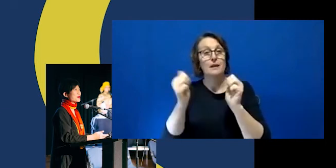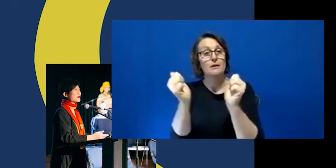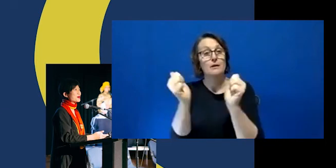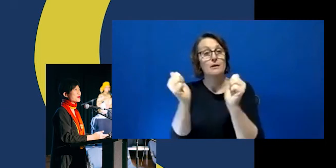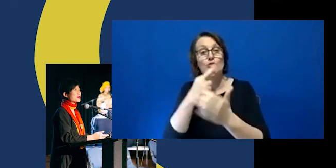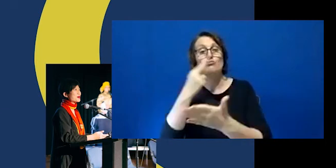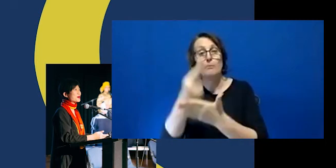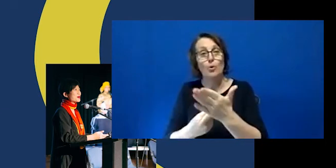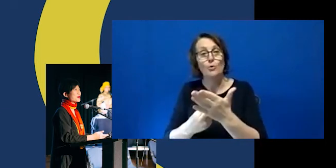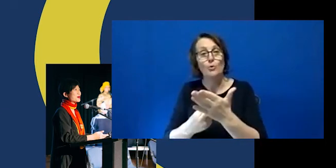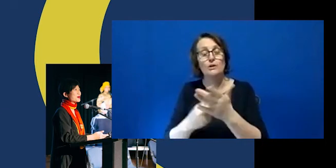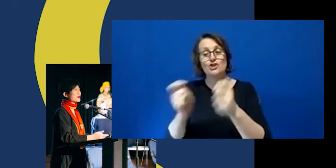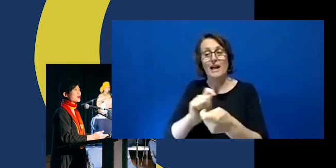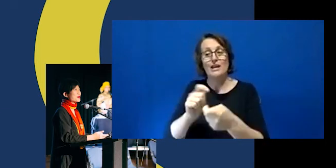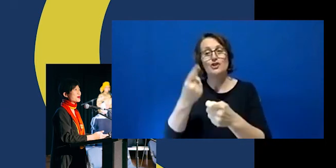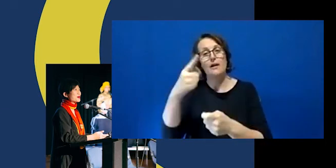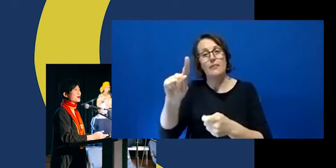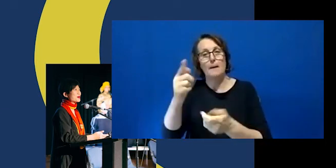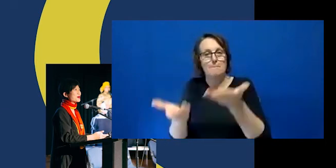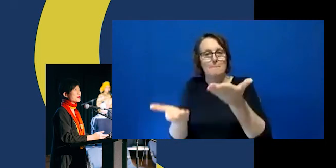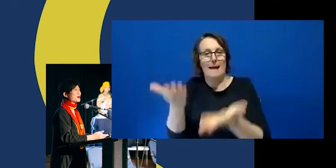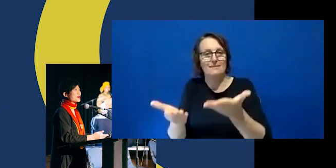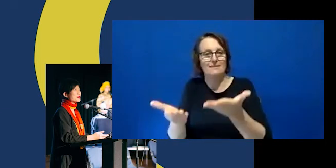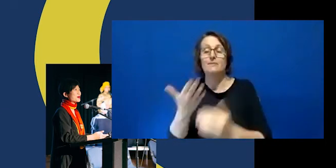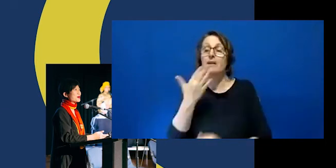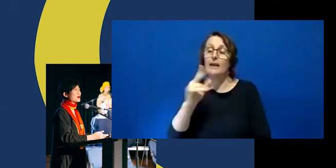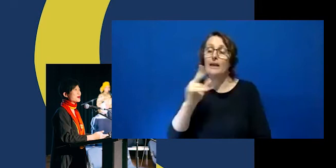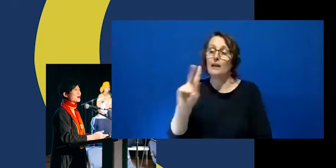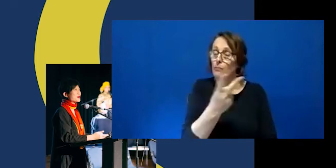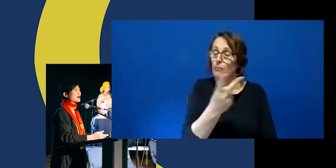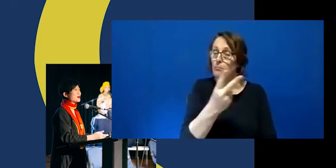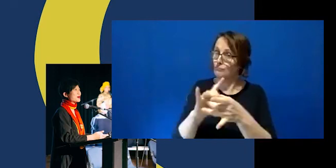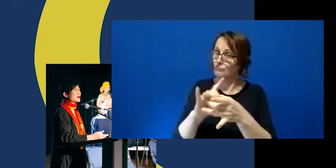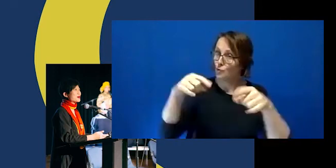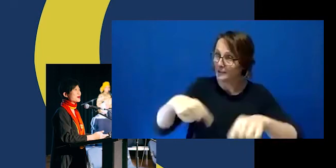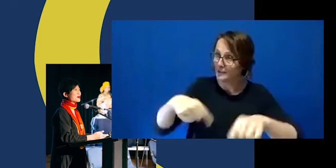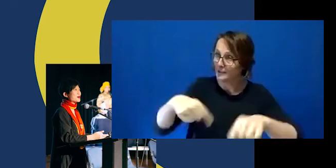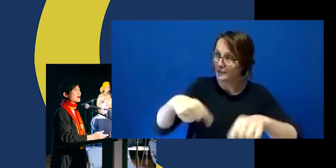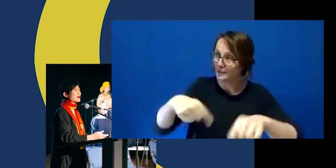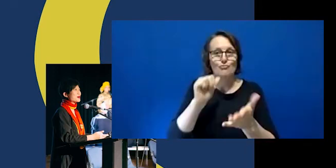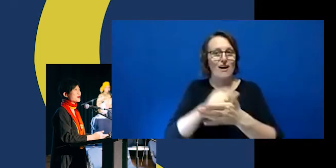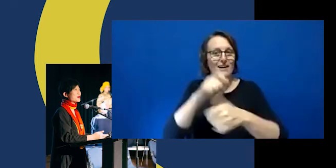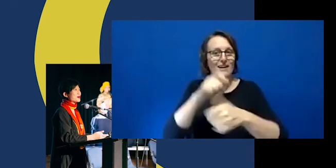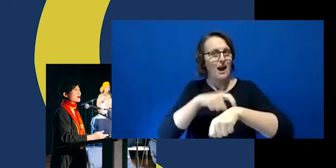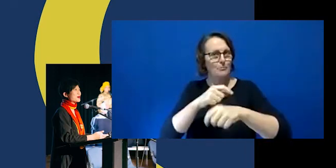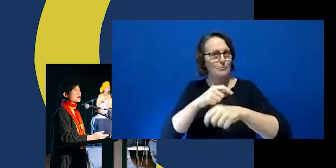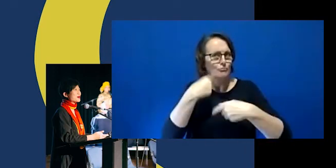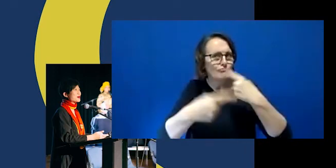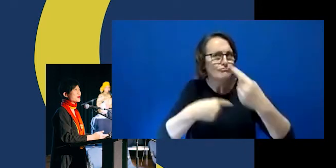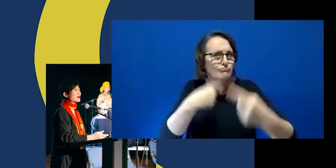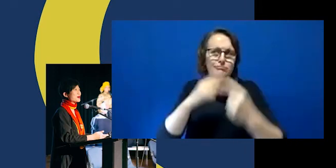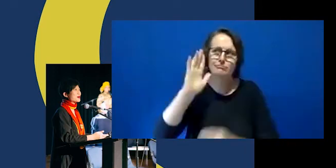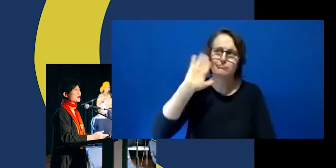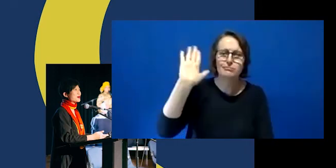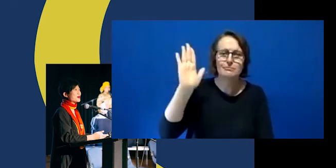Lena, thank you both so much for joining us today for this timely and important discussion. I'll now hand over to you, Rani. I believe you have